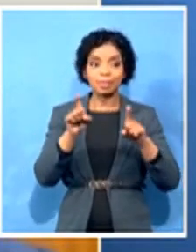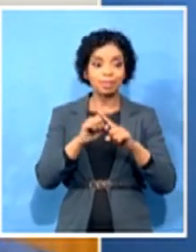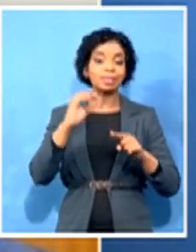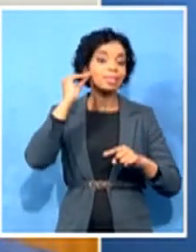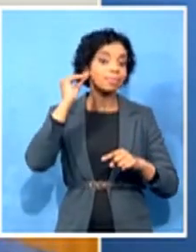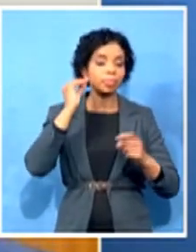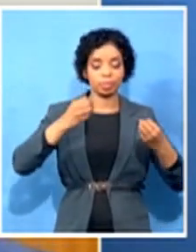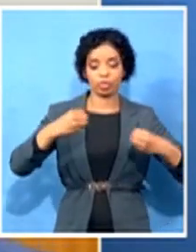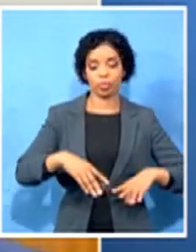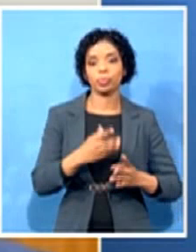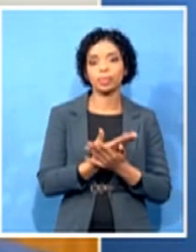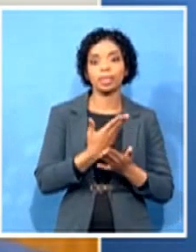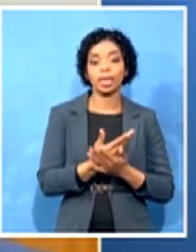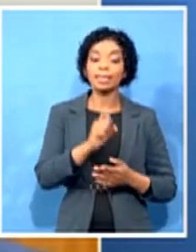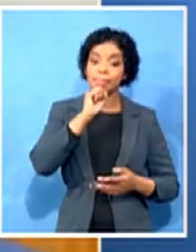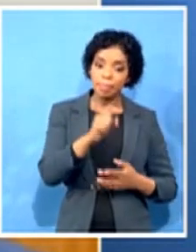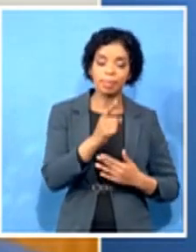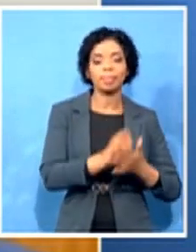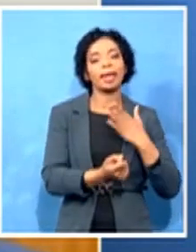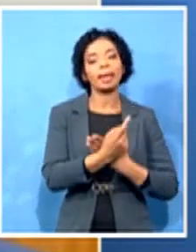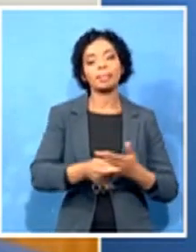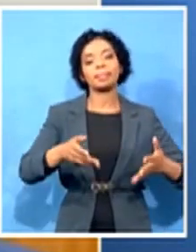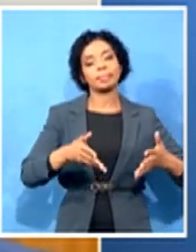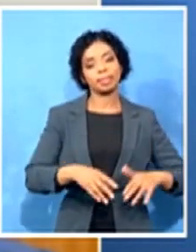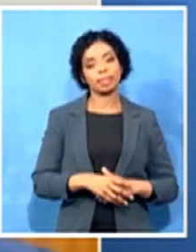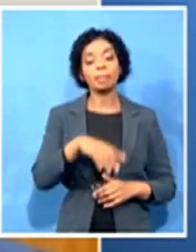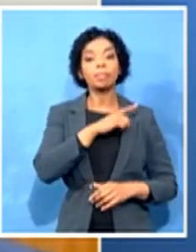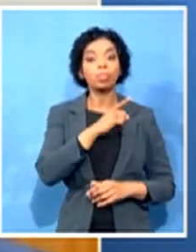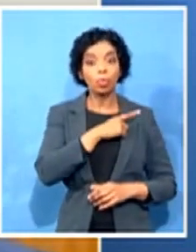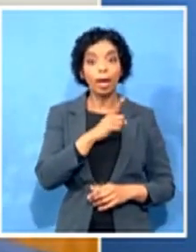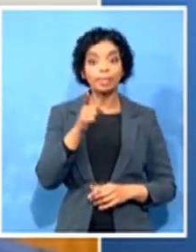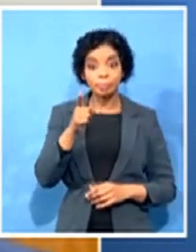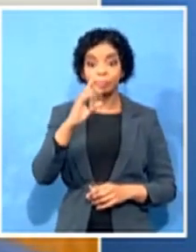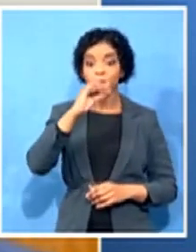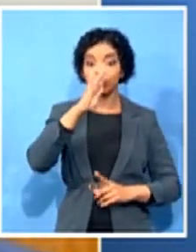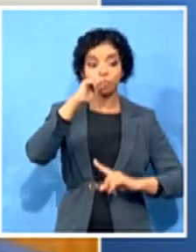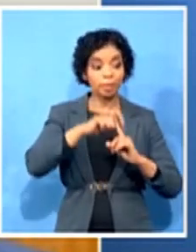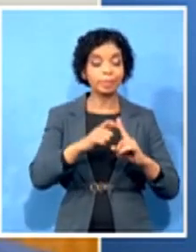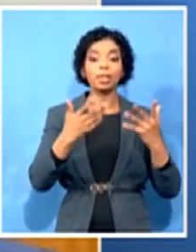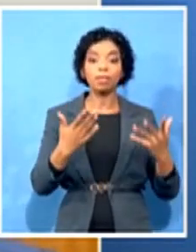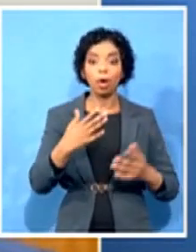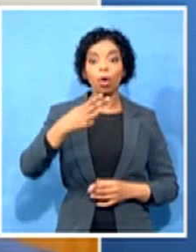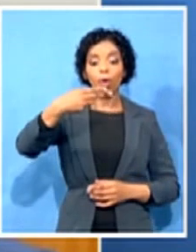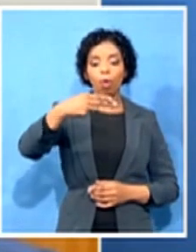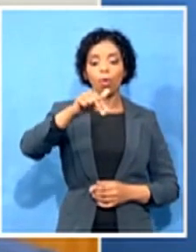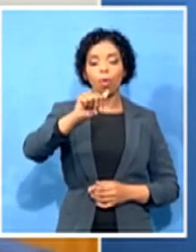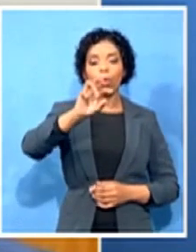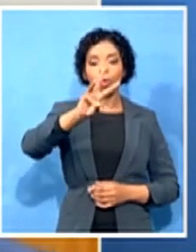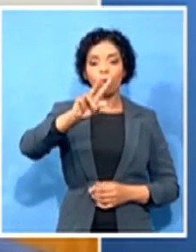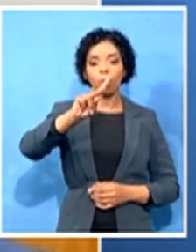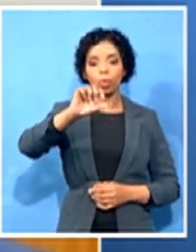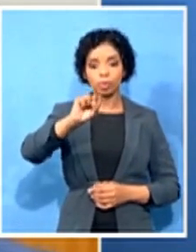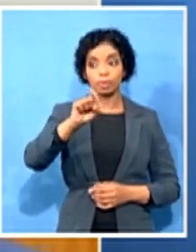the moment the Hawk spokesperson, when he spoke to one of your colleagues on the other channels, he said it was